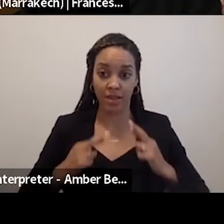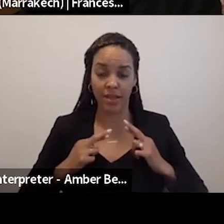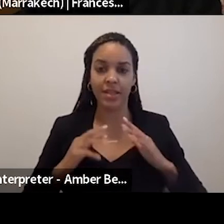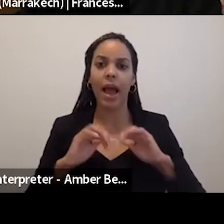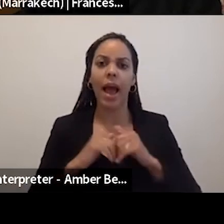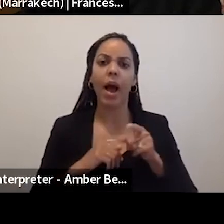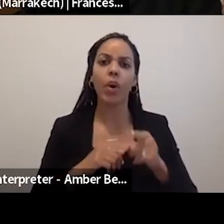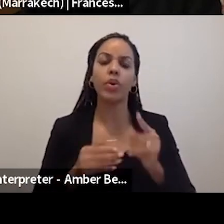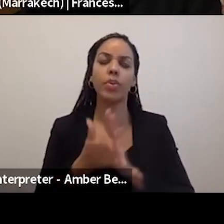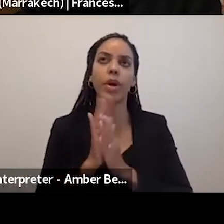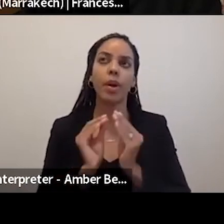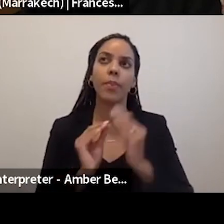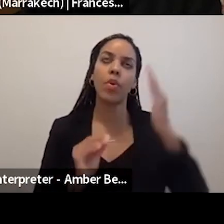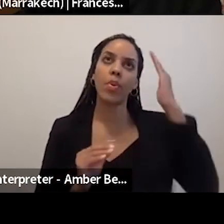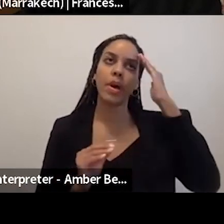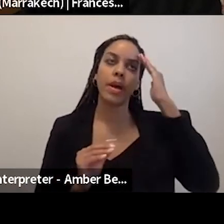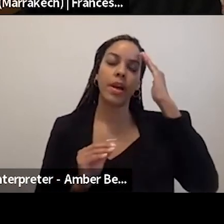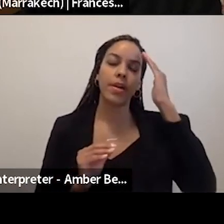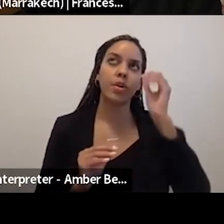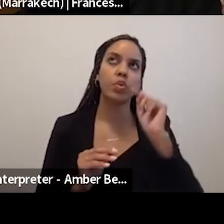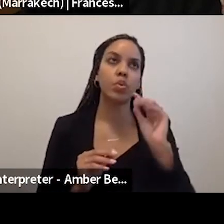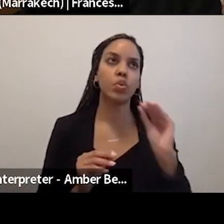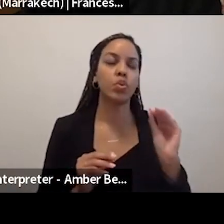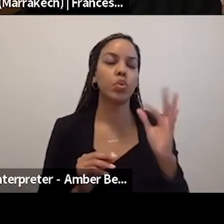mindful to